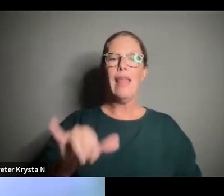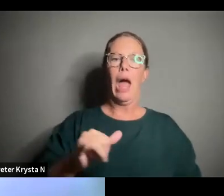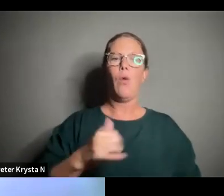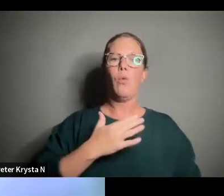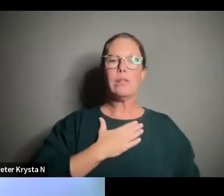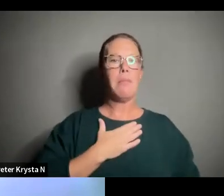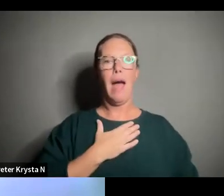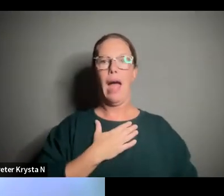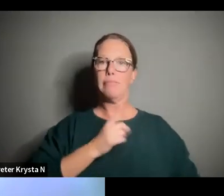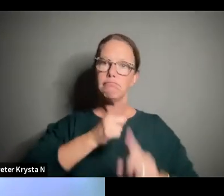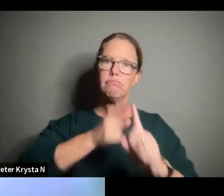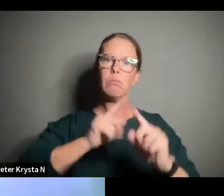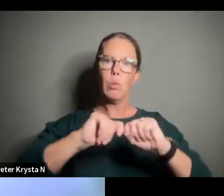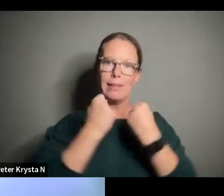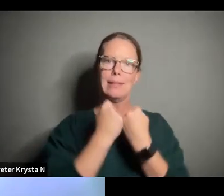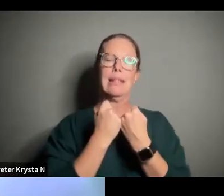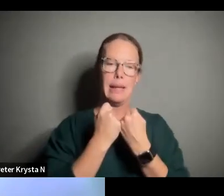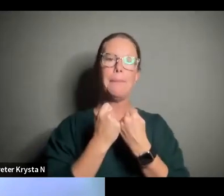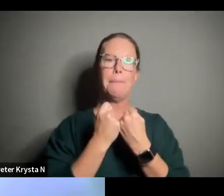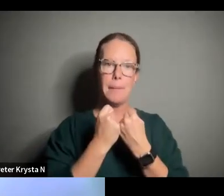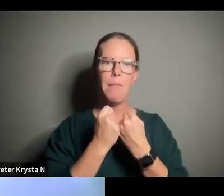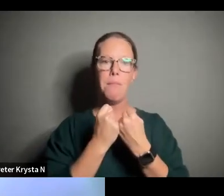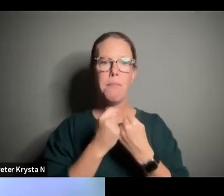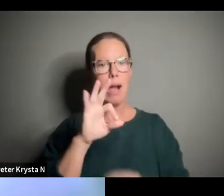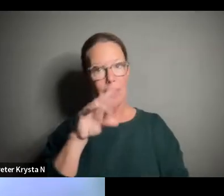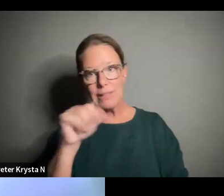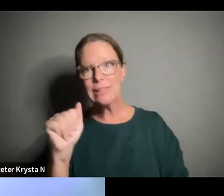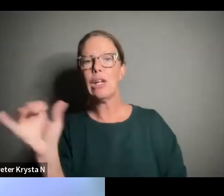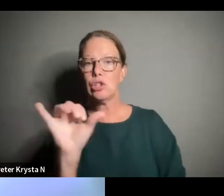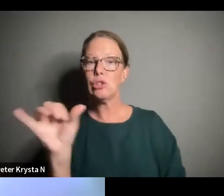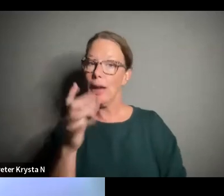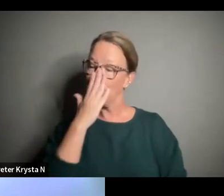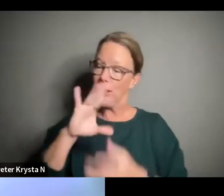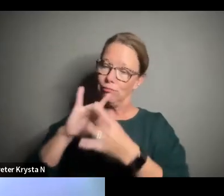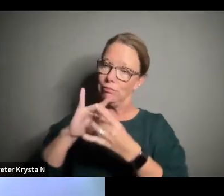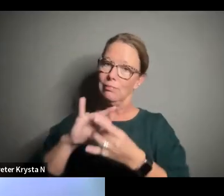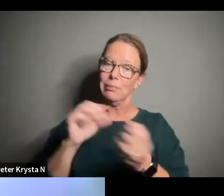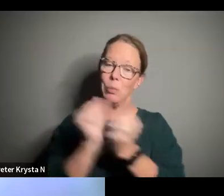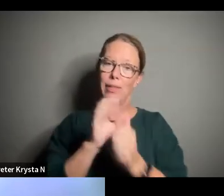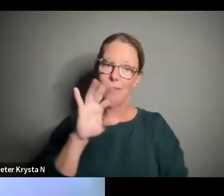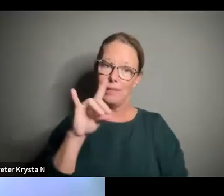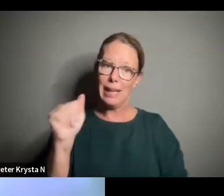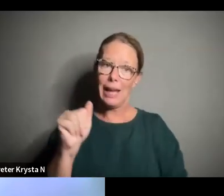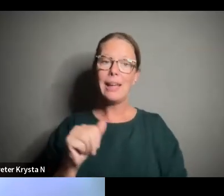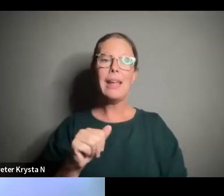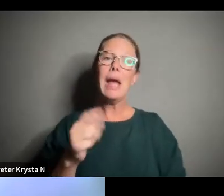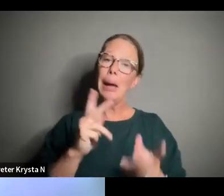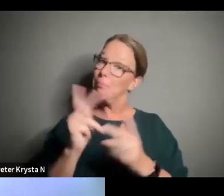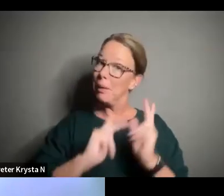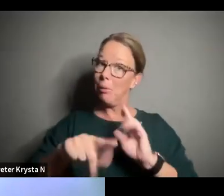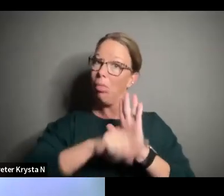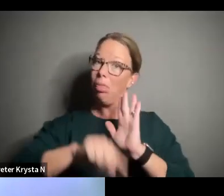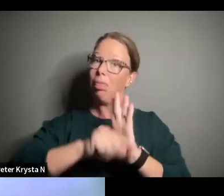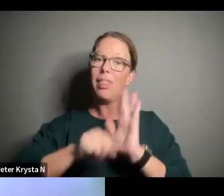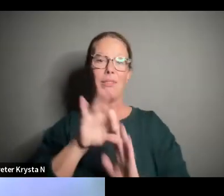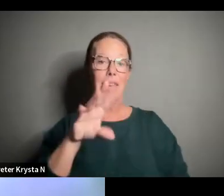Syneos Biomedical, the company, and the FDA. I can tell you, I have a very good relationship. People may say things, but I work